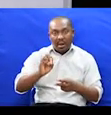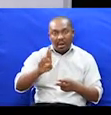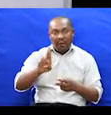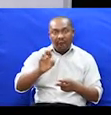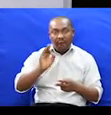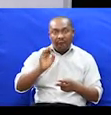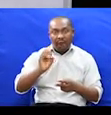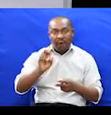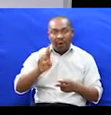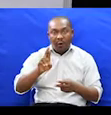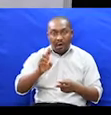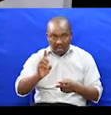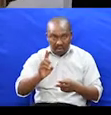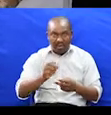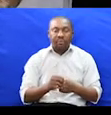Explain main